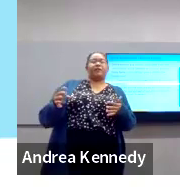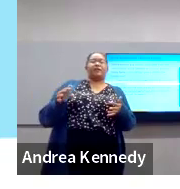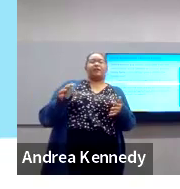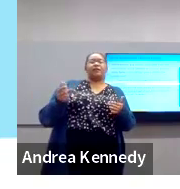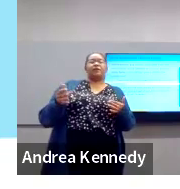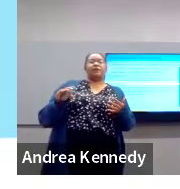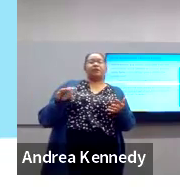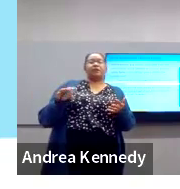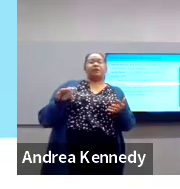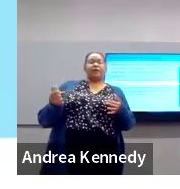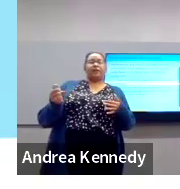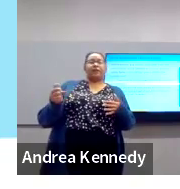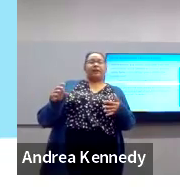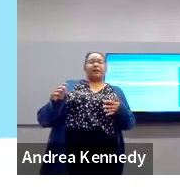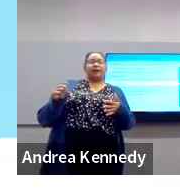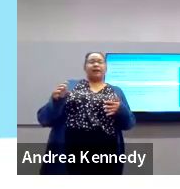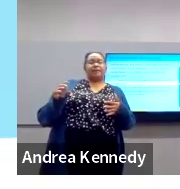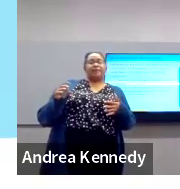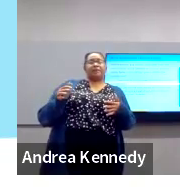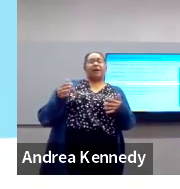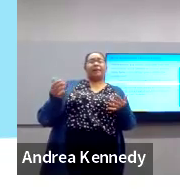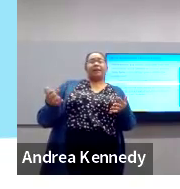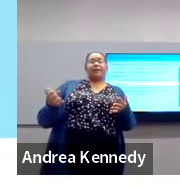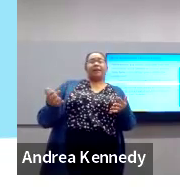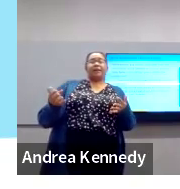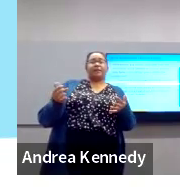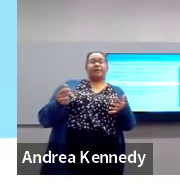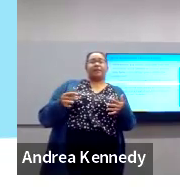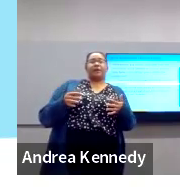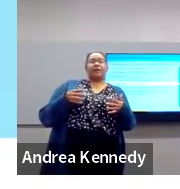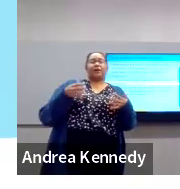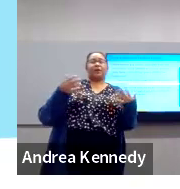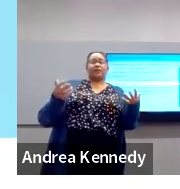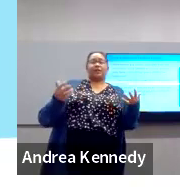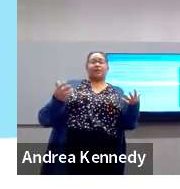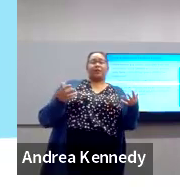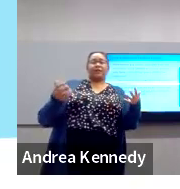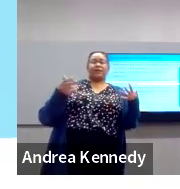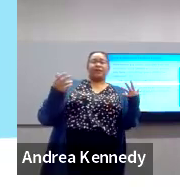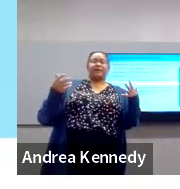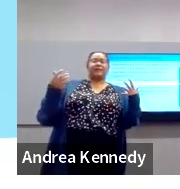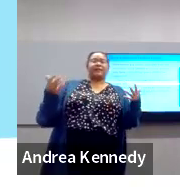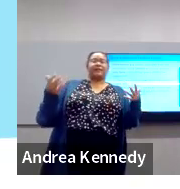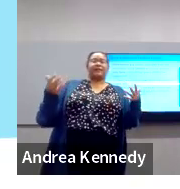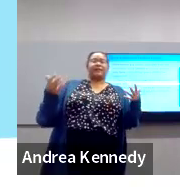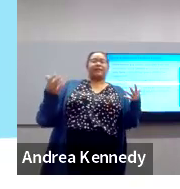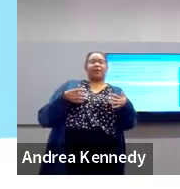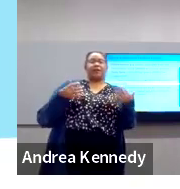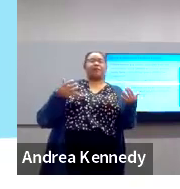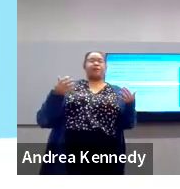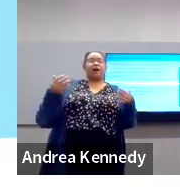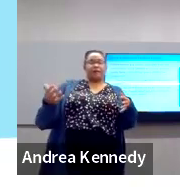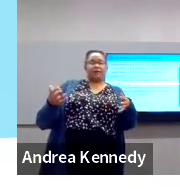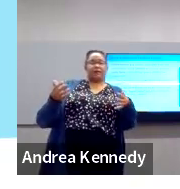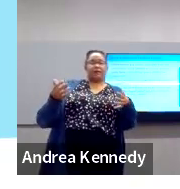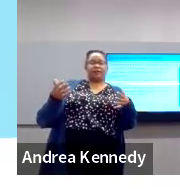landlord, usually through a third-party company, which we call a ratio utility billing system, or